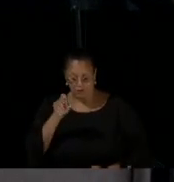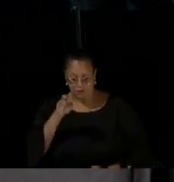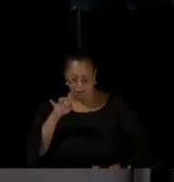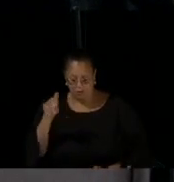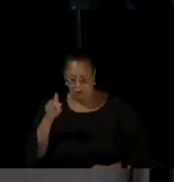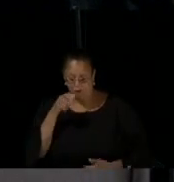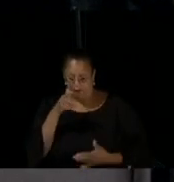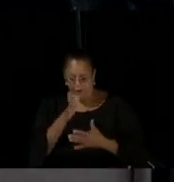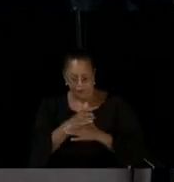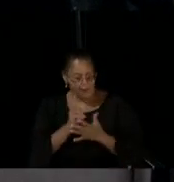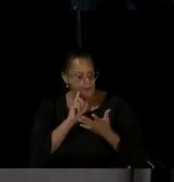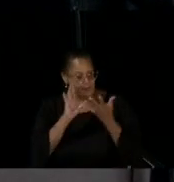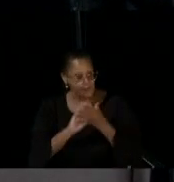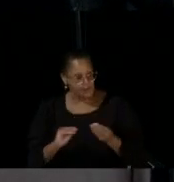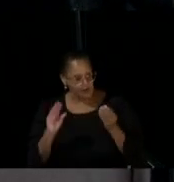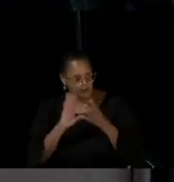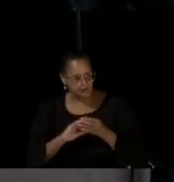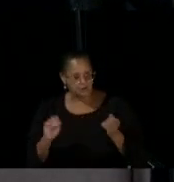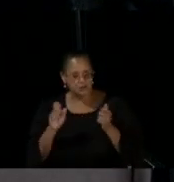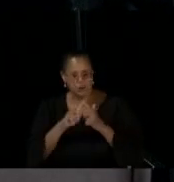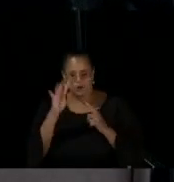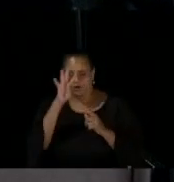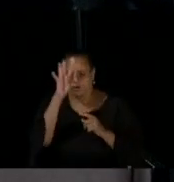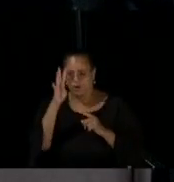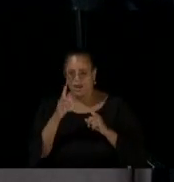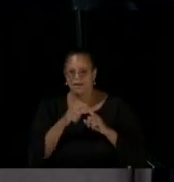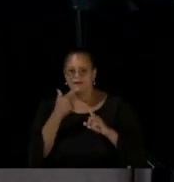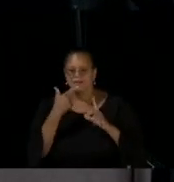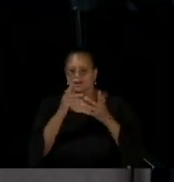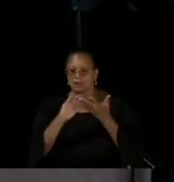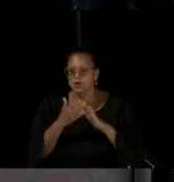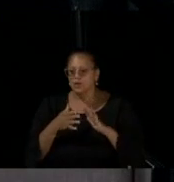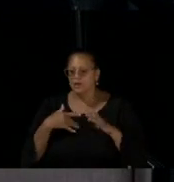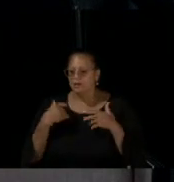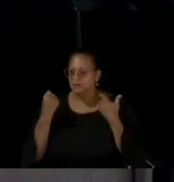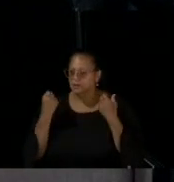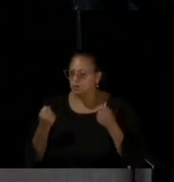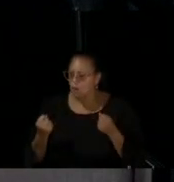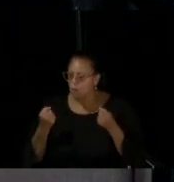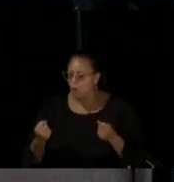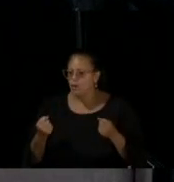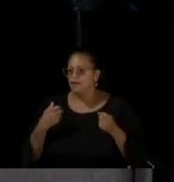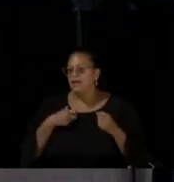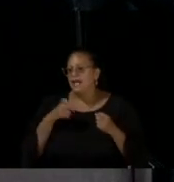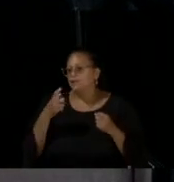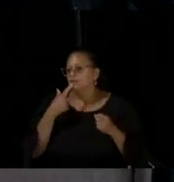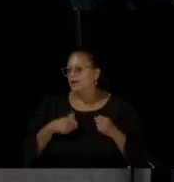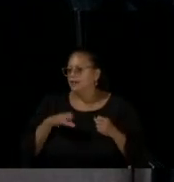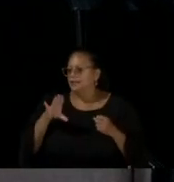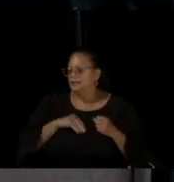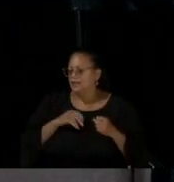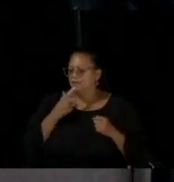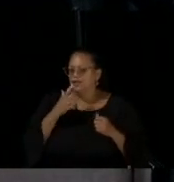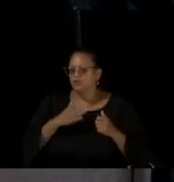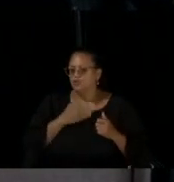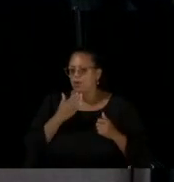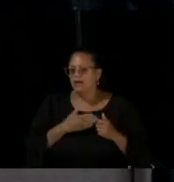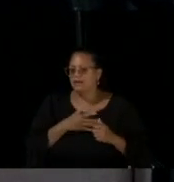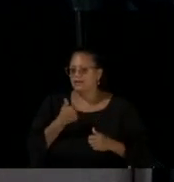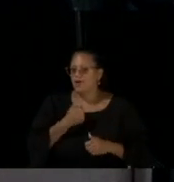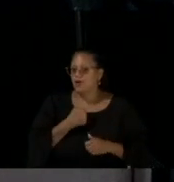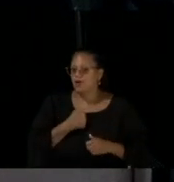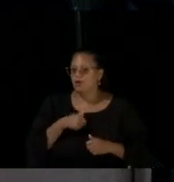a story of daring to create community and of being so bold as to accept that joy is our very own